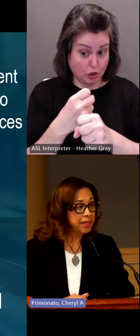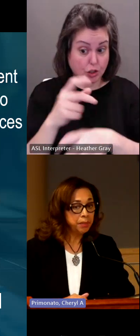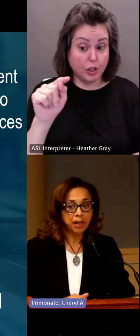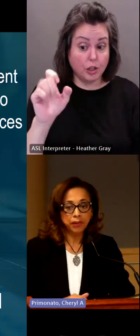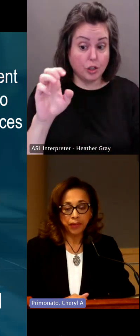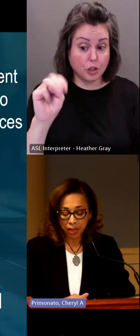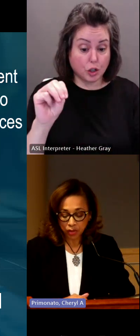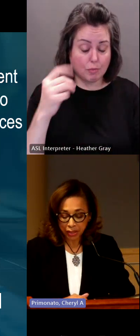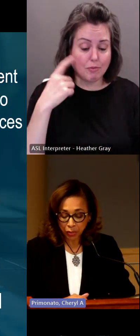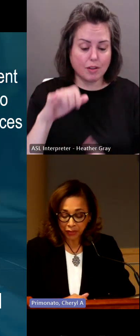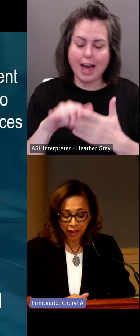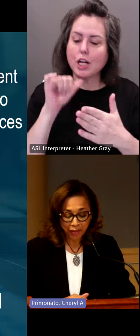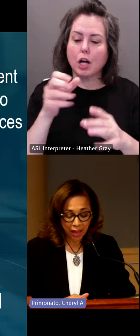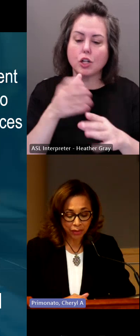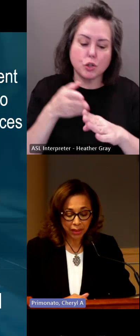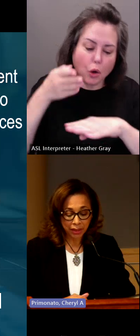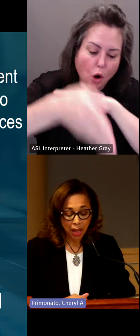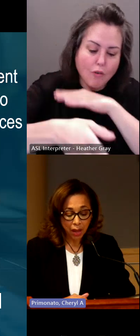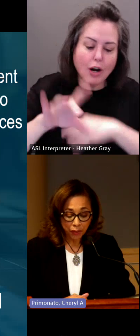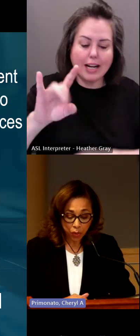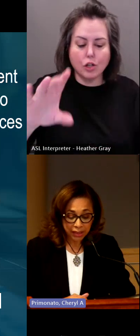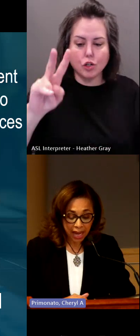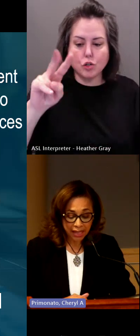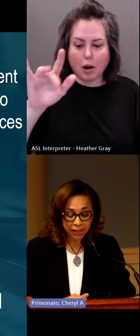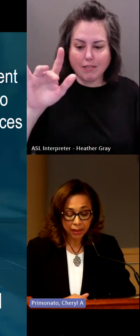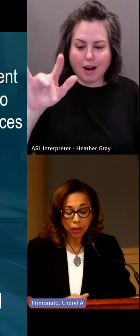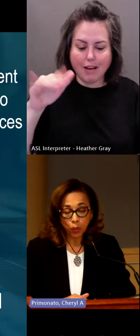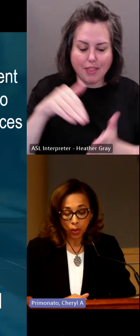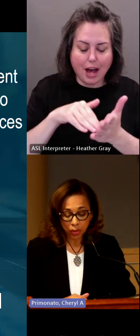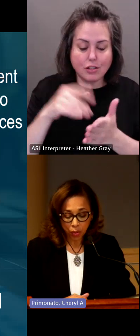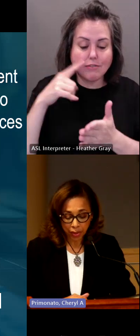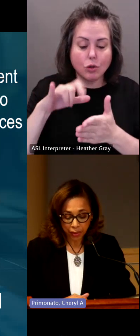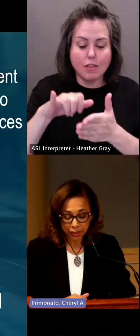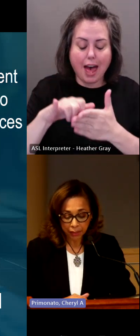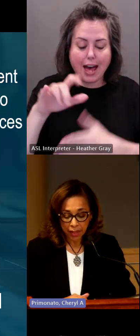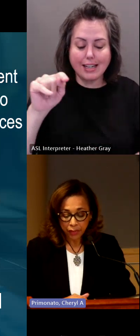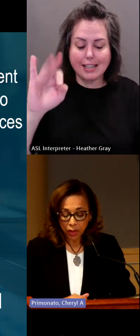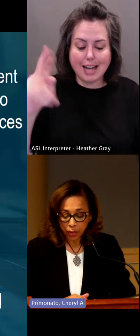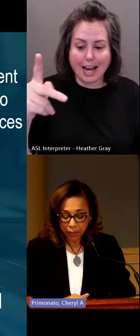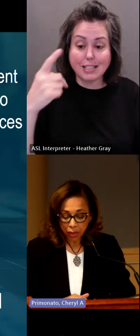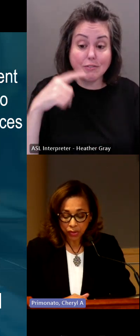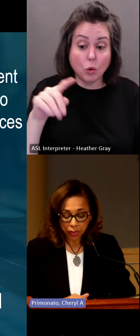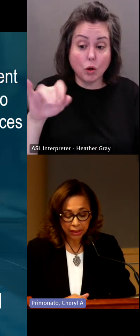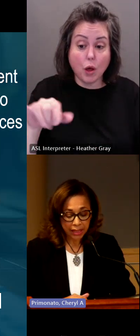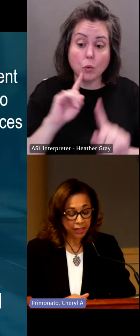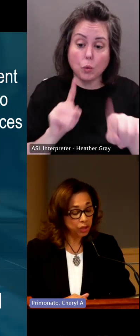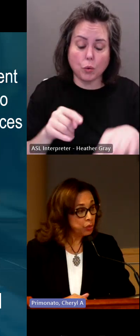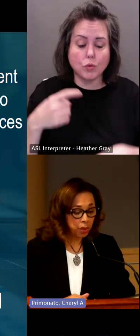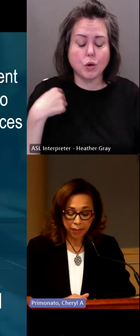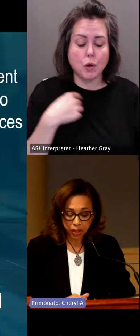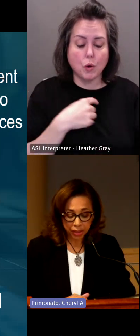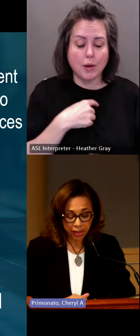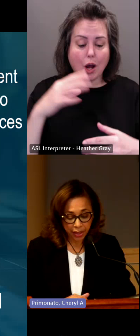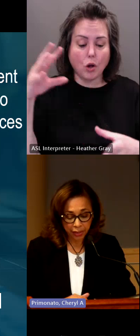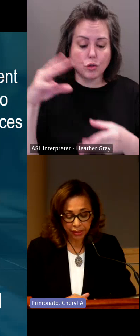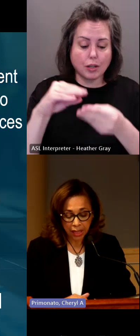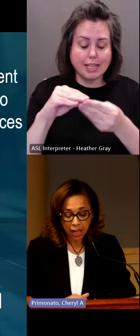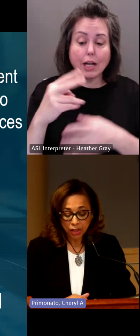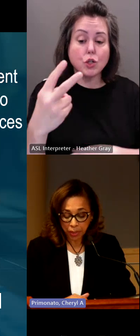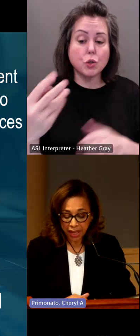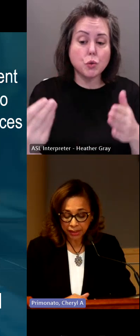not to exceed amount of $825,000 for task work orders. The agreement also contained 2